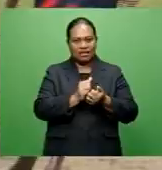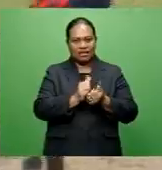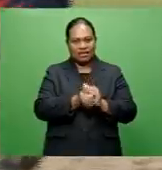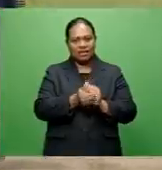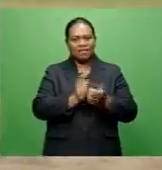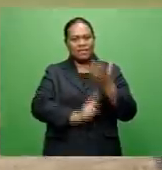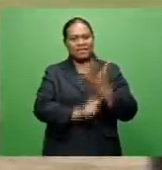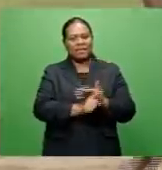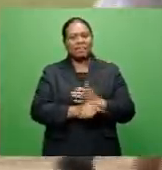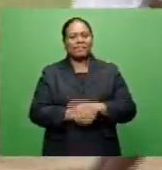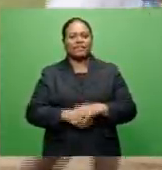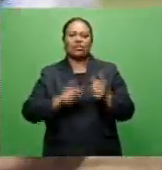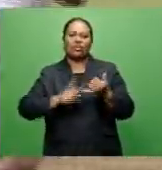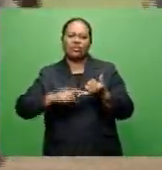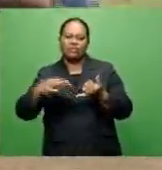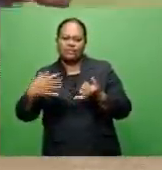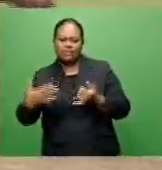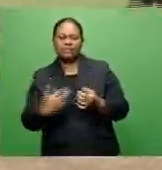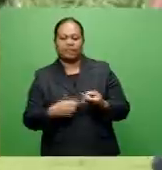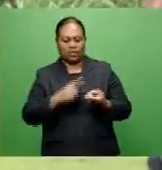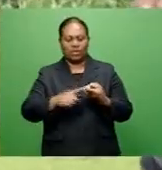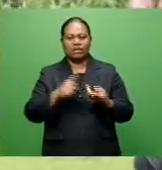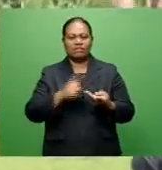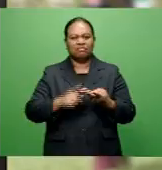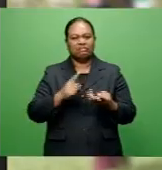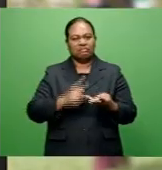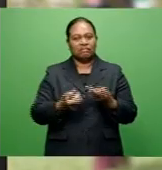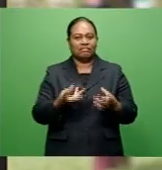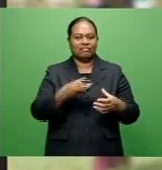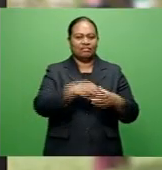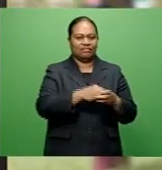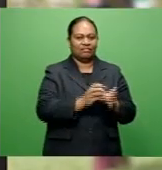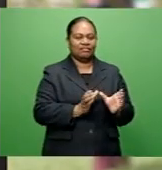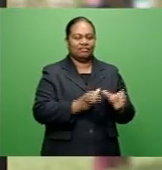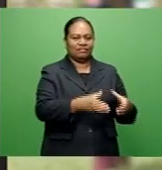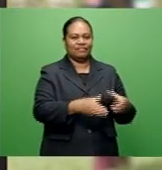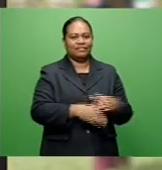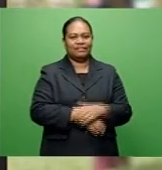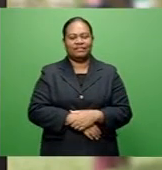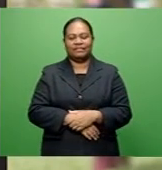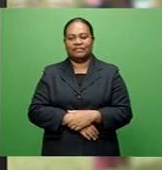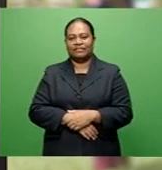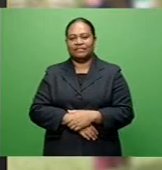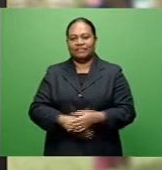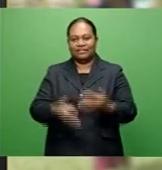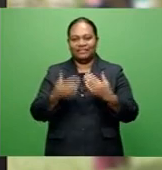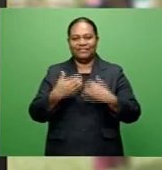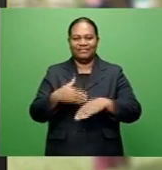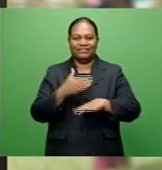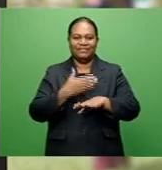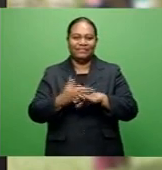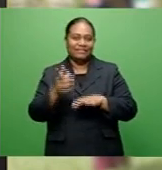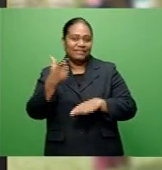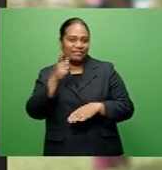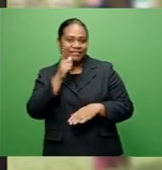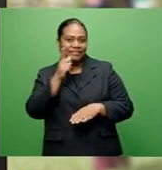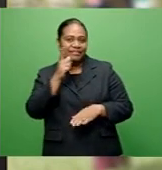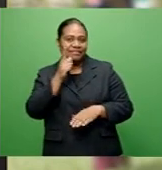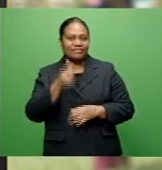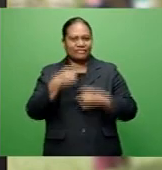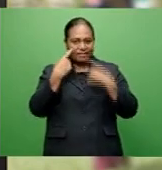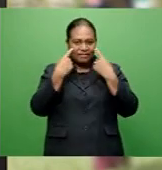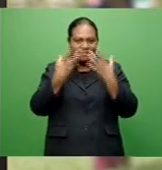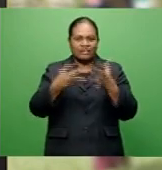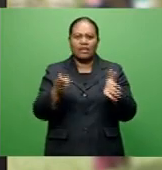pulled with Uluinakau, Ngaukadau Knights and Tamadamu. A new look Lamy Cavaliers side will feature in